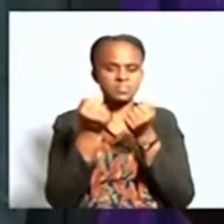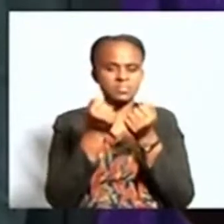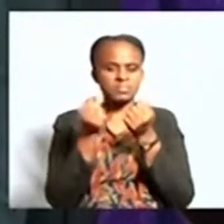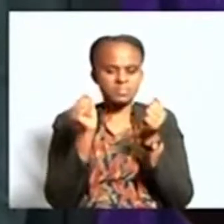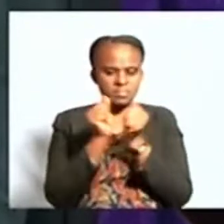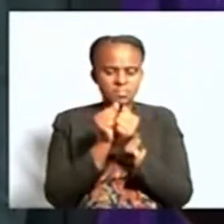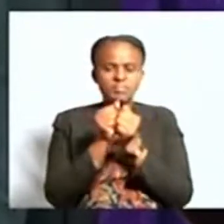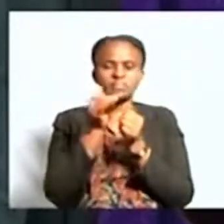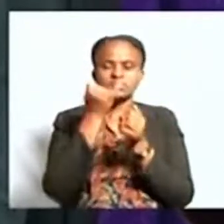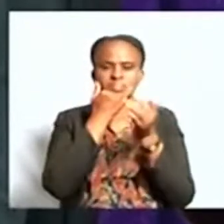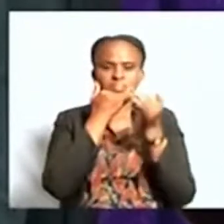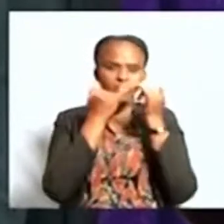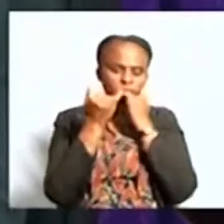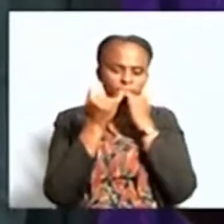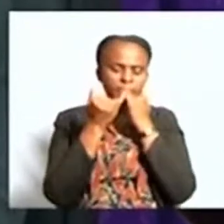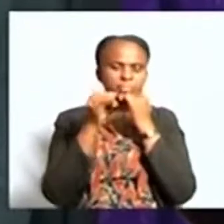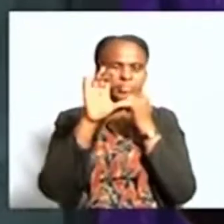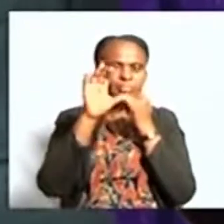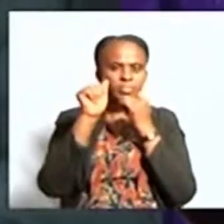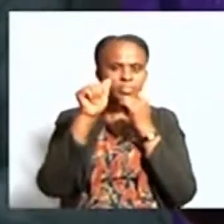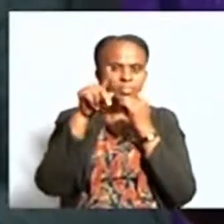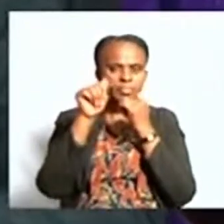with wrong cylinder capacity